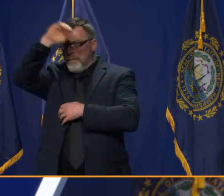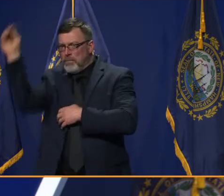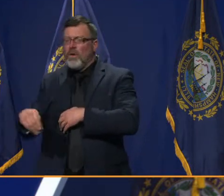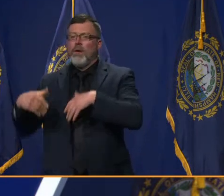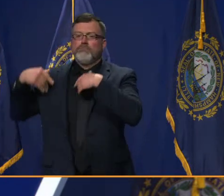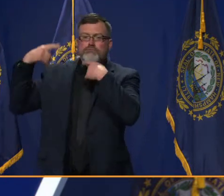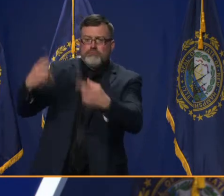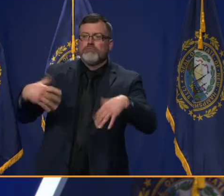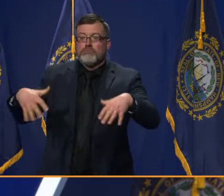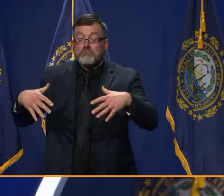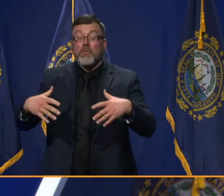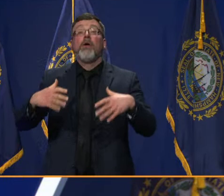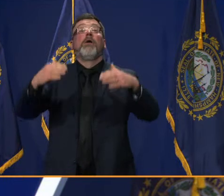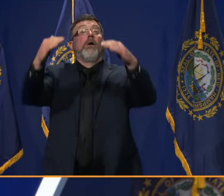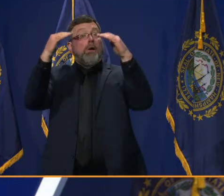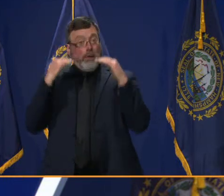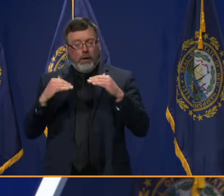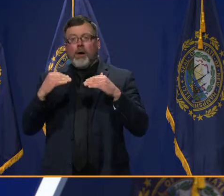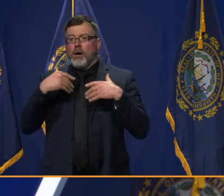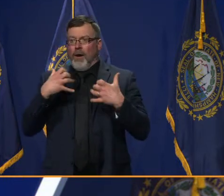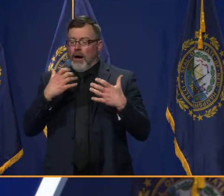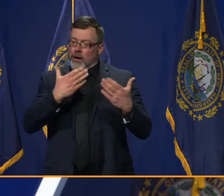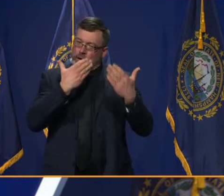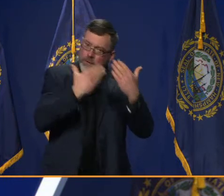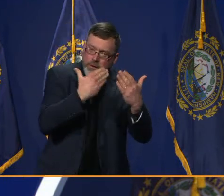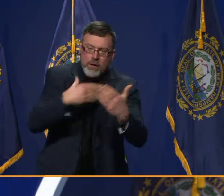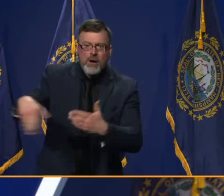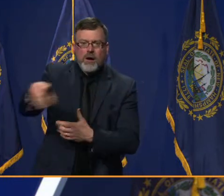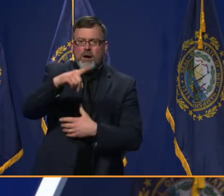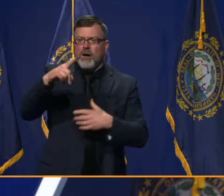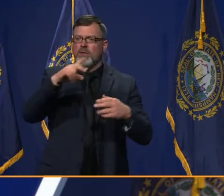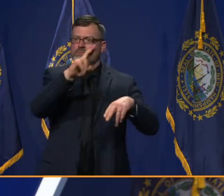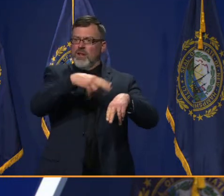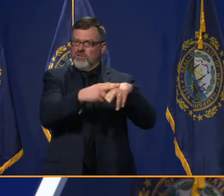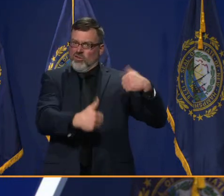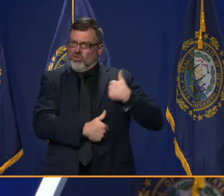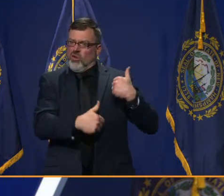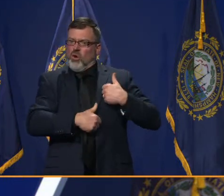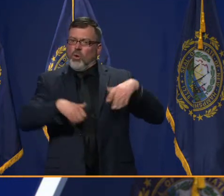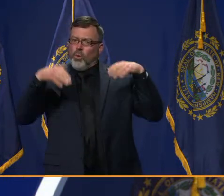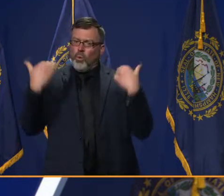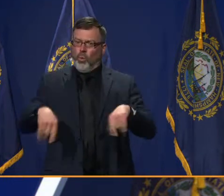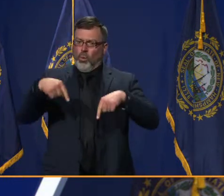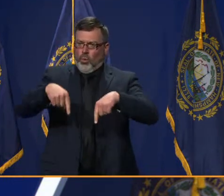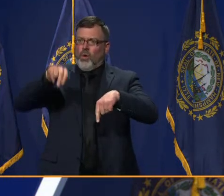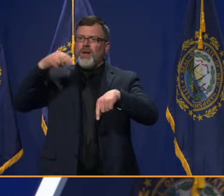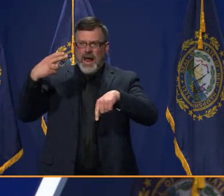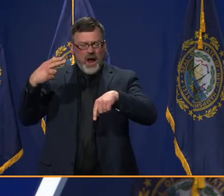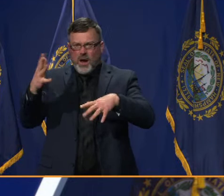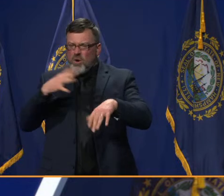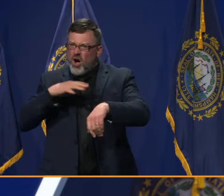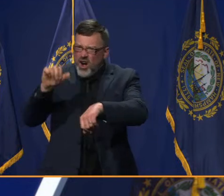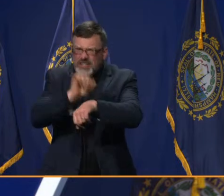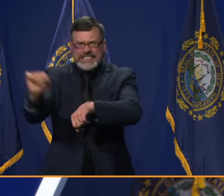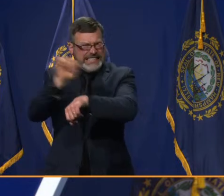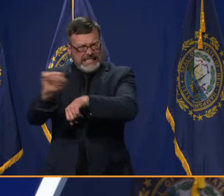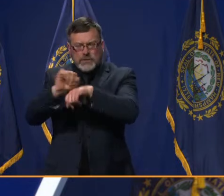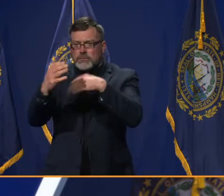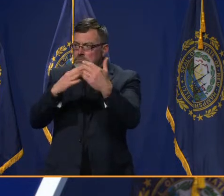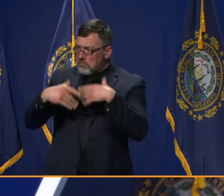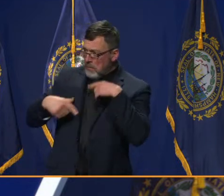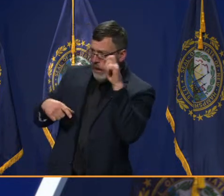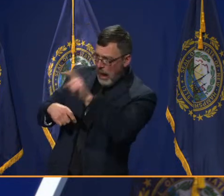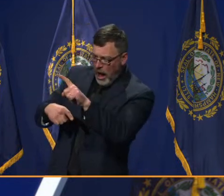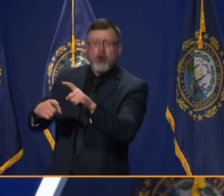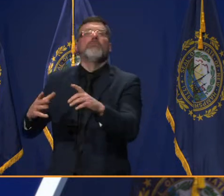National Guard who consistently rise to the task no matter what the mission called for. They've given countless hours at the